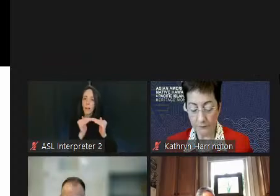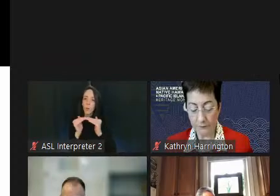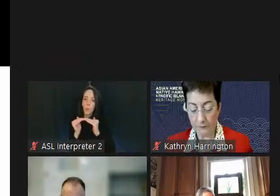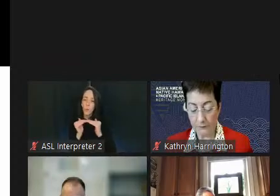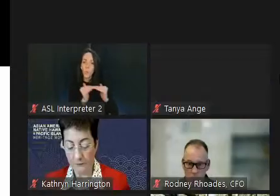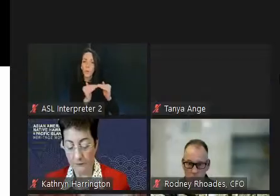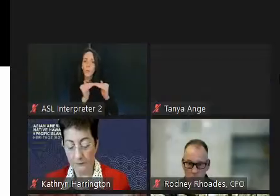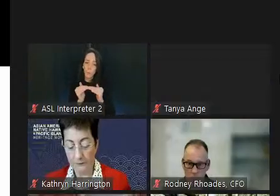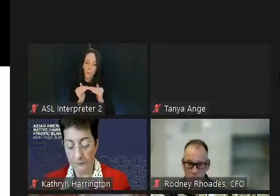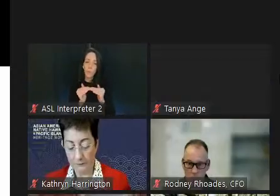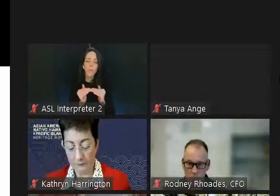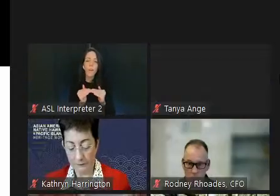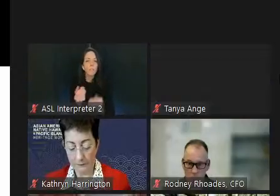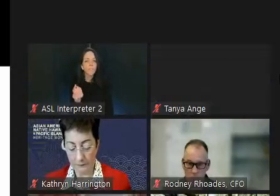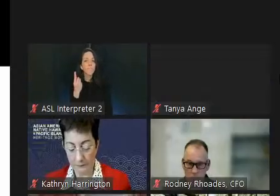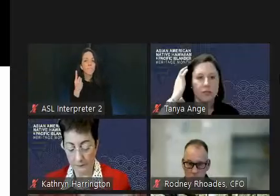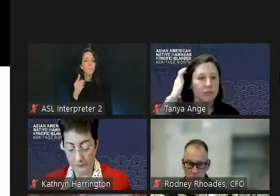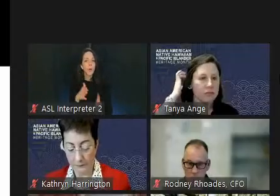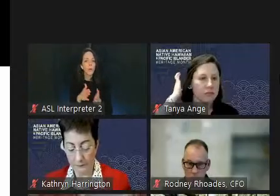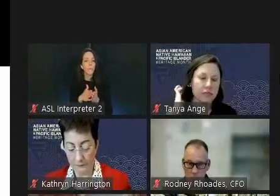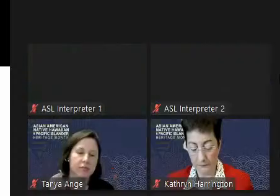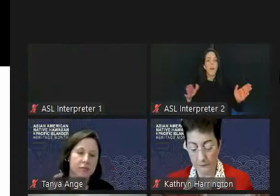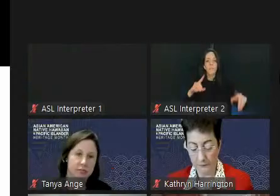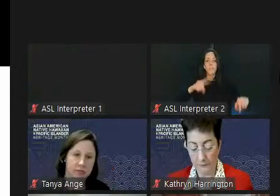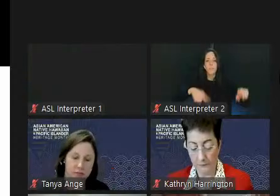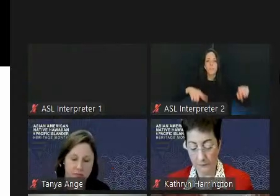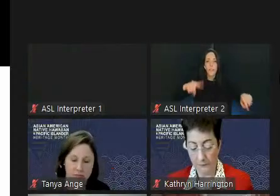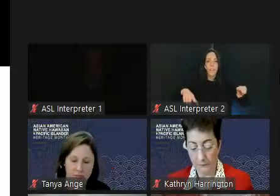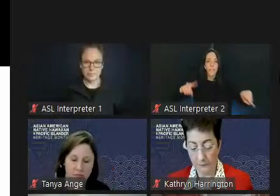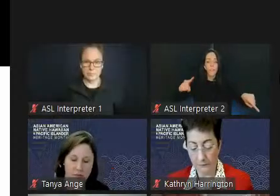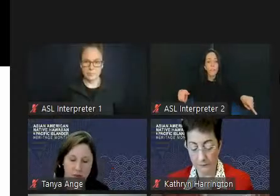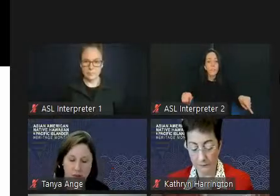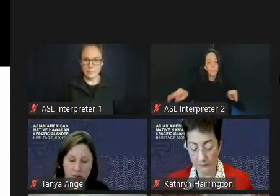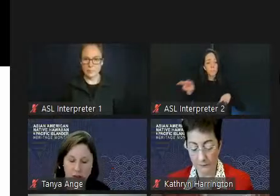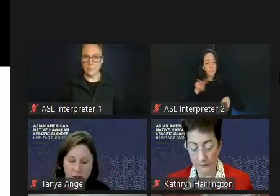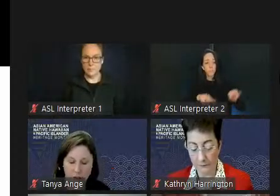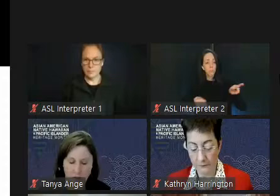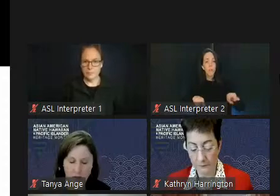diverse community needs, desires, and potential solutions.